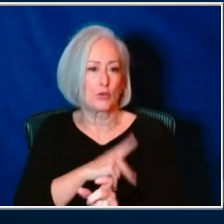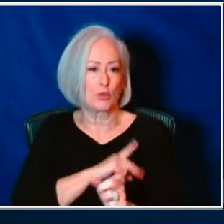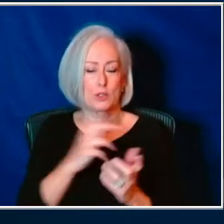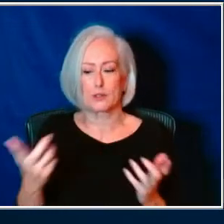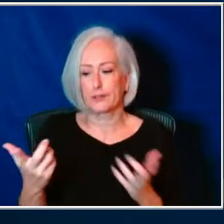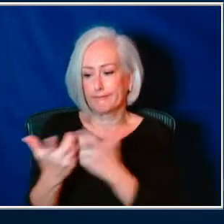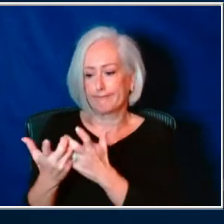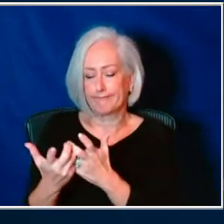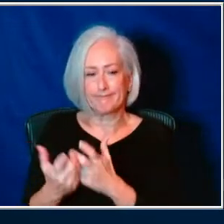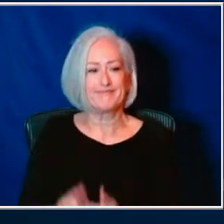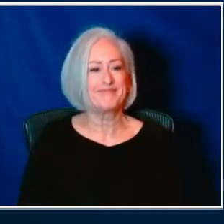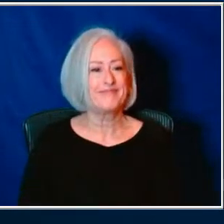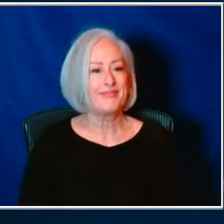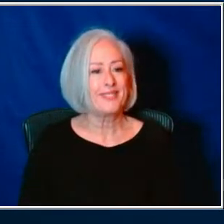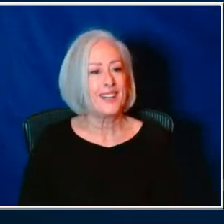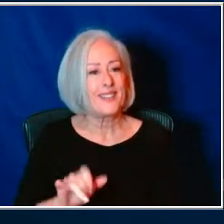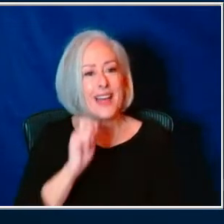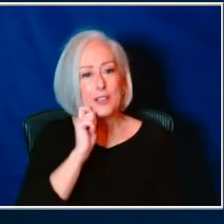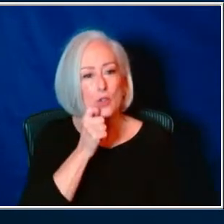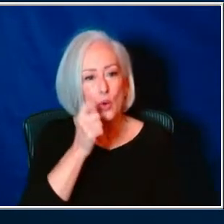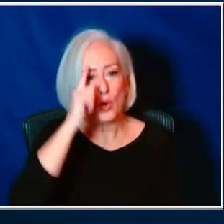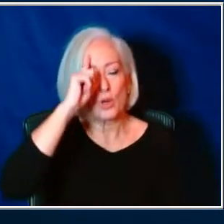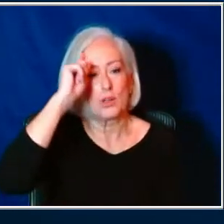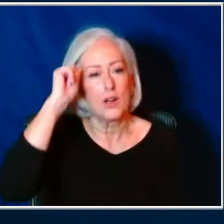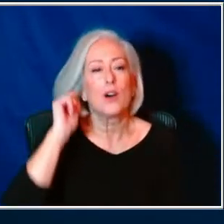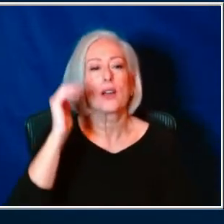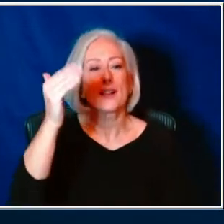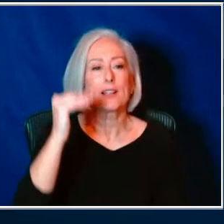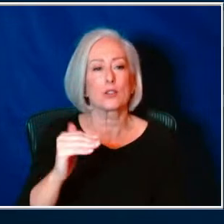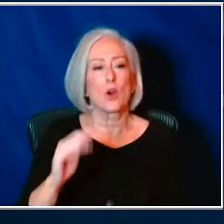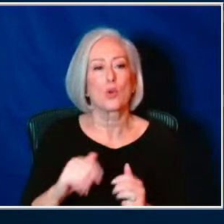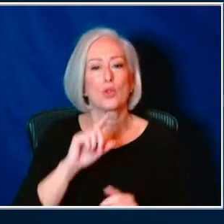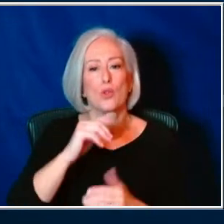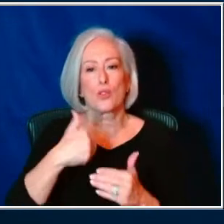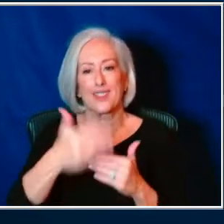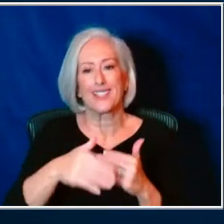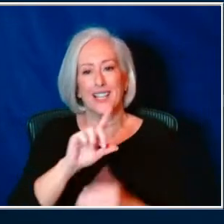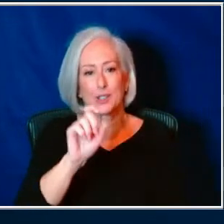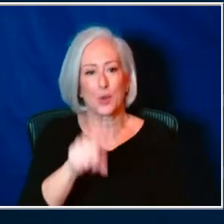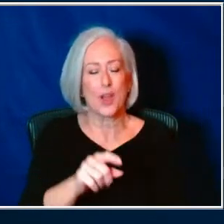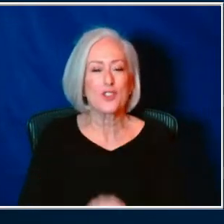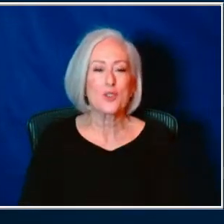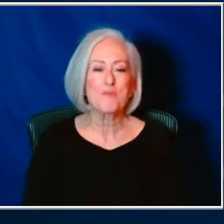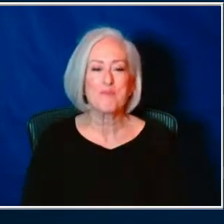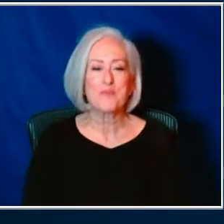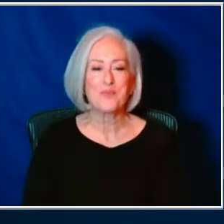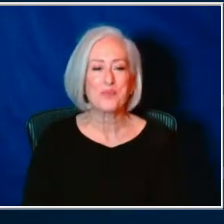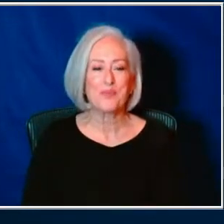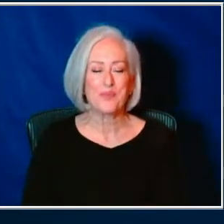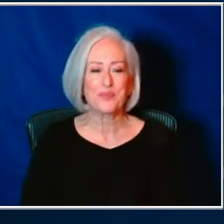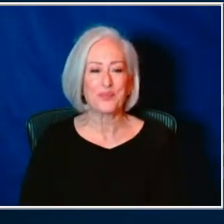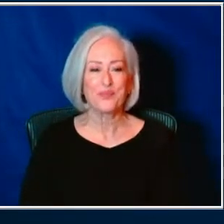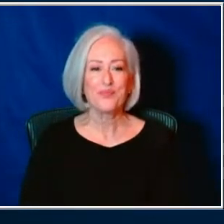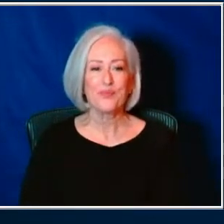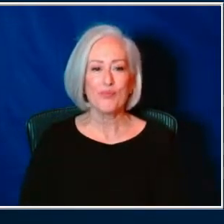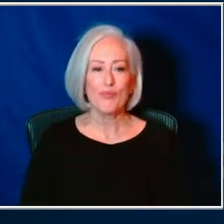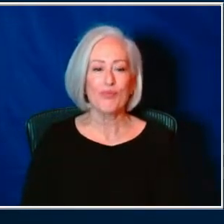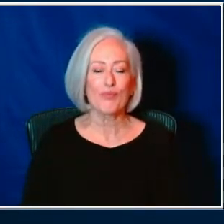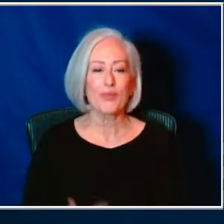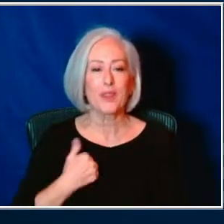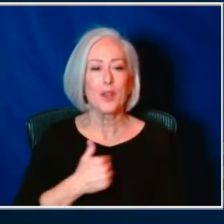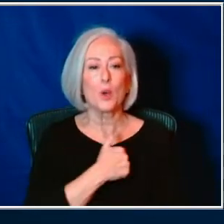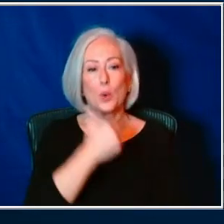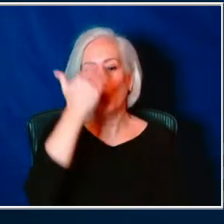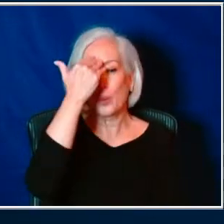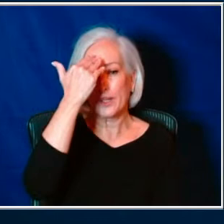And let's get through our next question, because I want to kind of come back to the whole setup of this. So, you know, we know the treatments